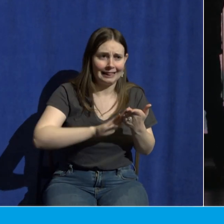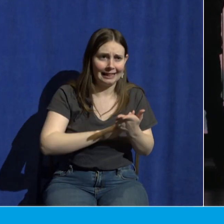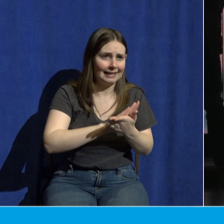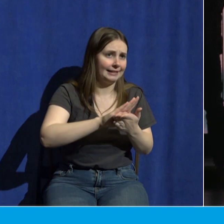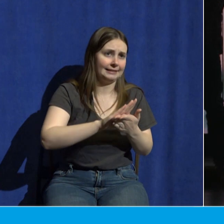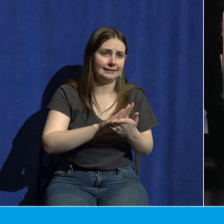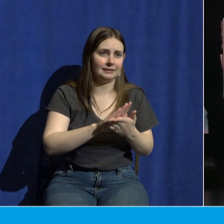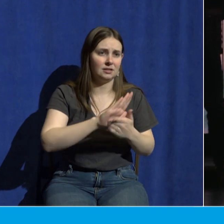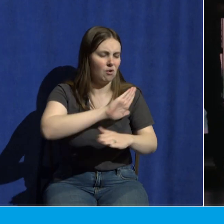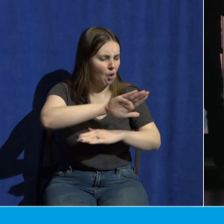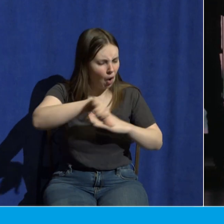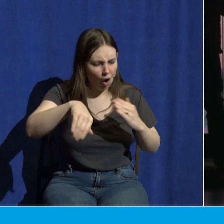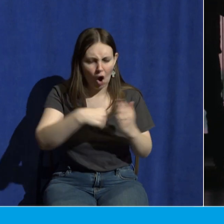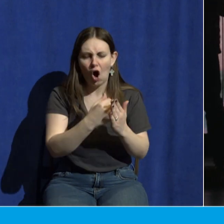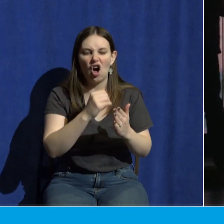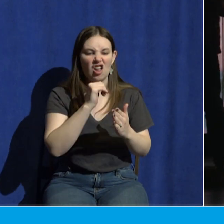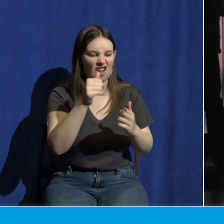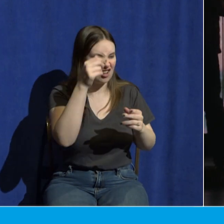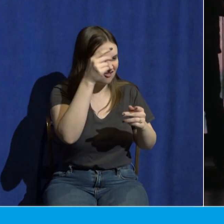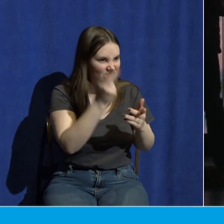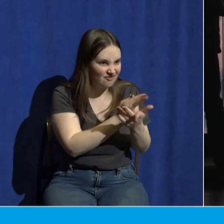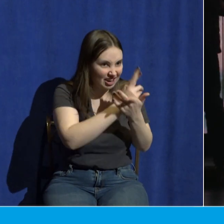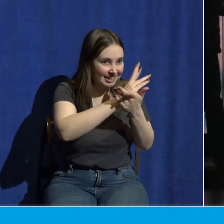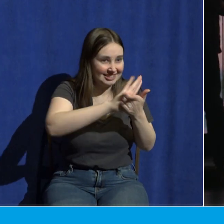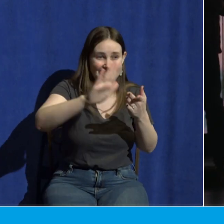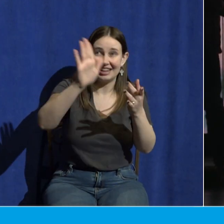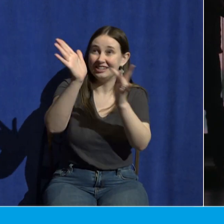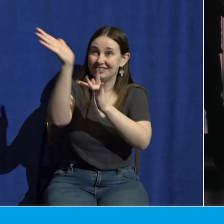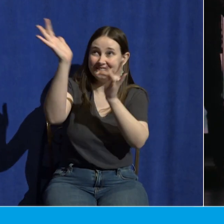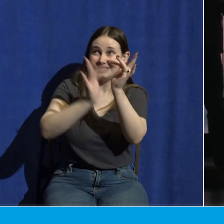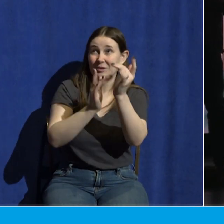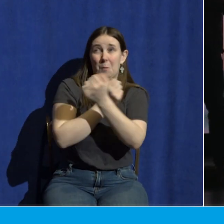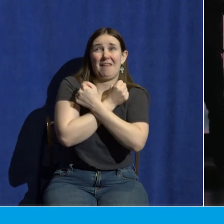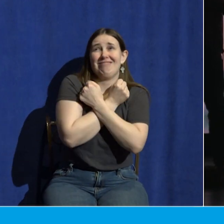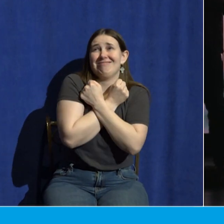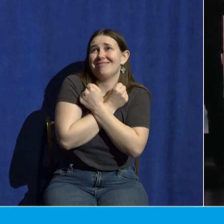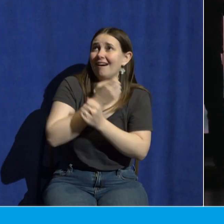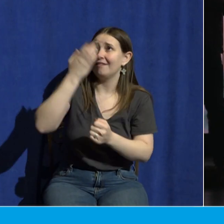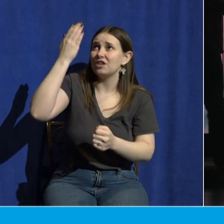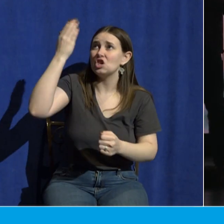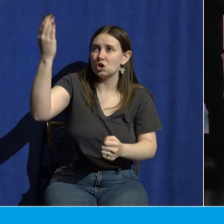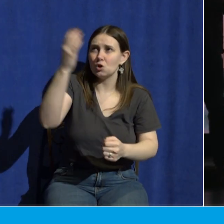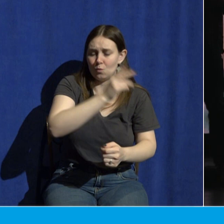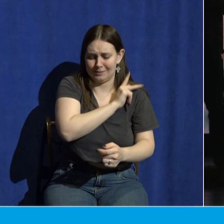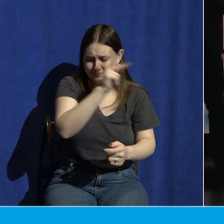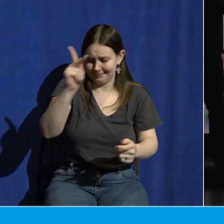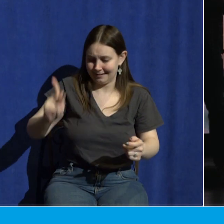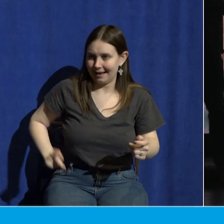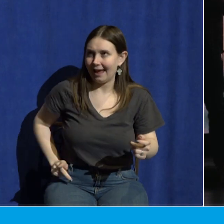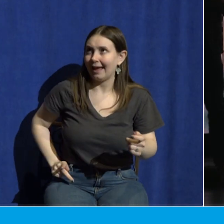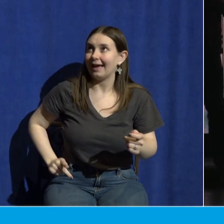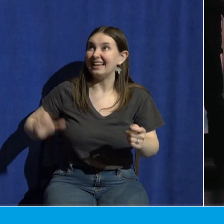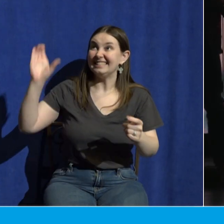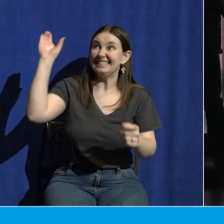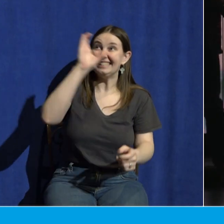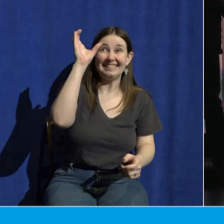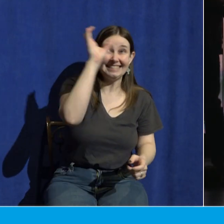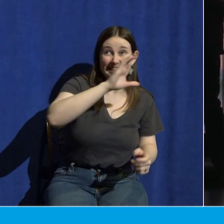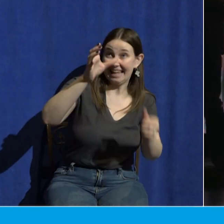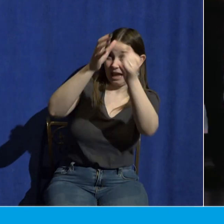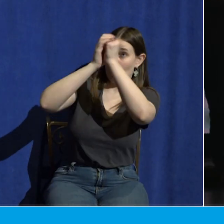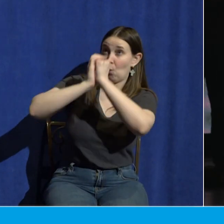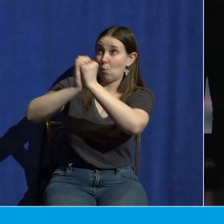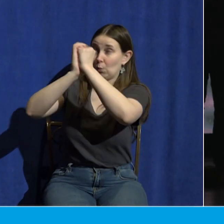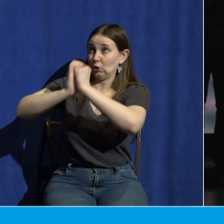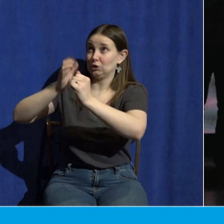we love having you as our King. We love seeking you and worshiping you as our King and proclaiming